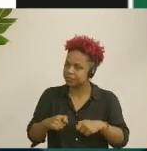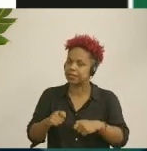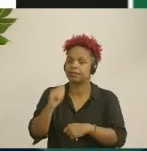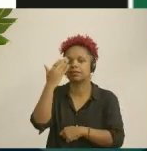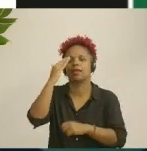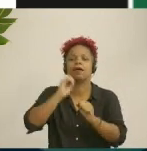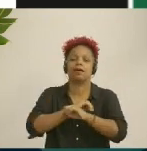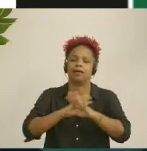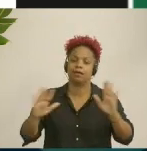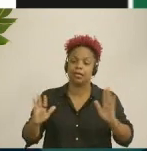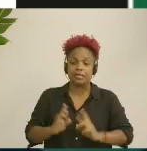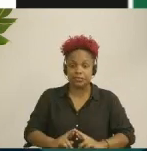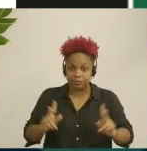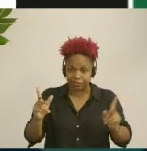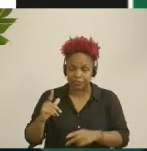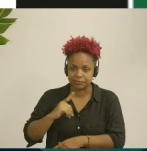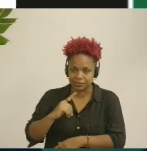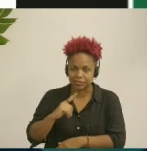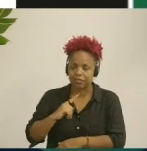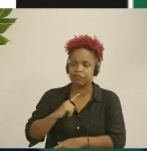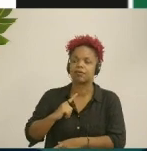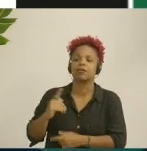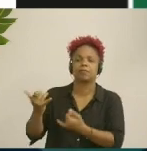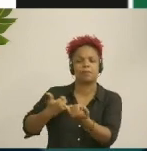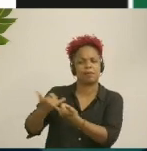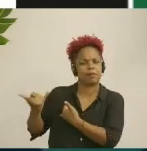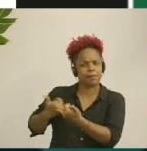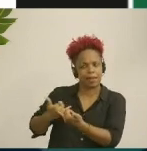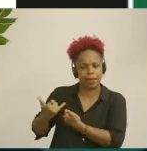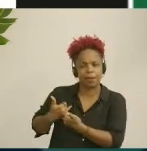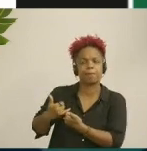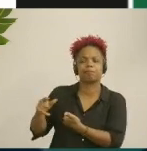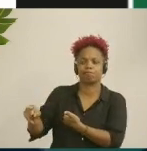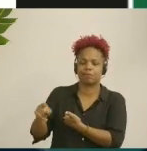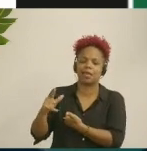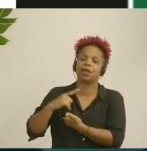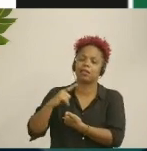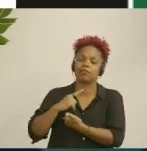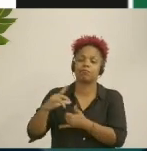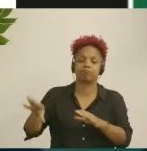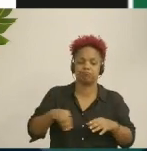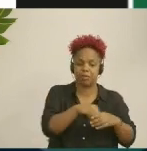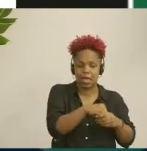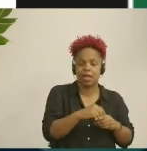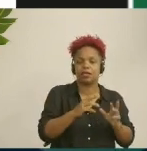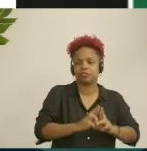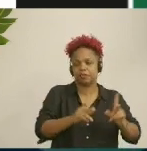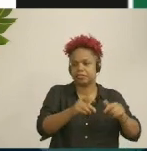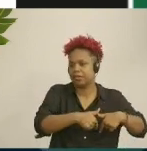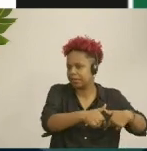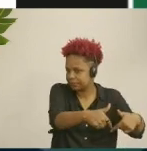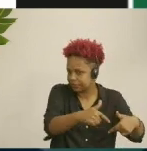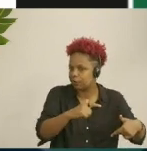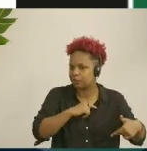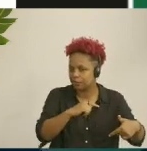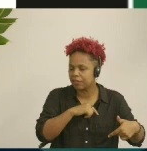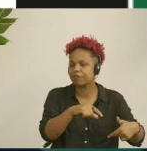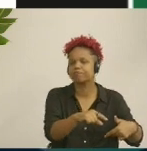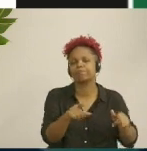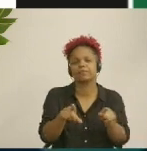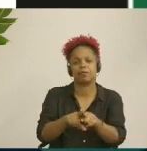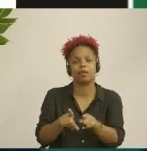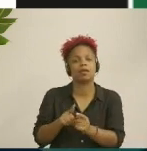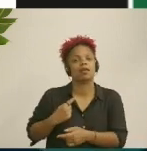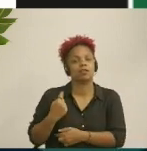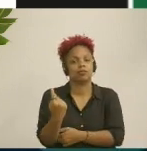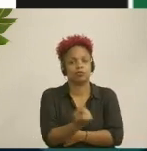with advisory and decision-making processes. And then finally, evidence support units on the supply side that are timely and demand